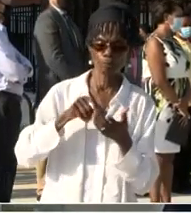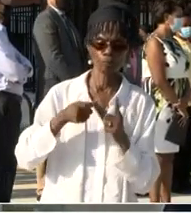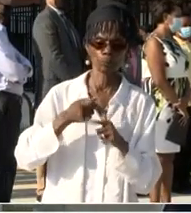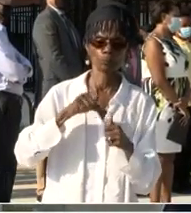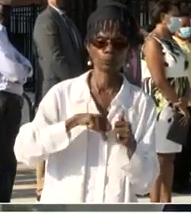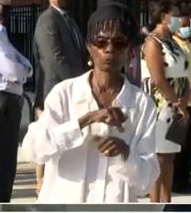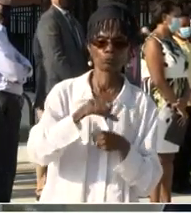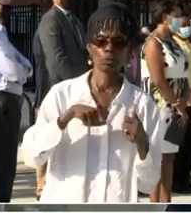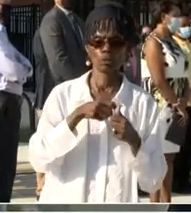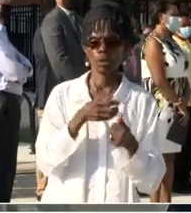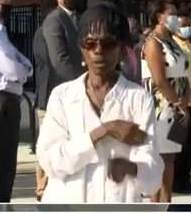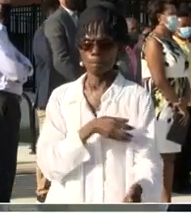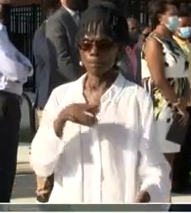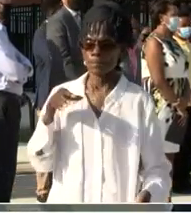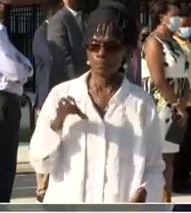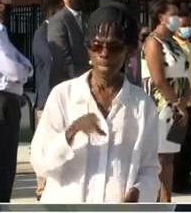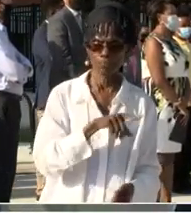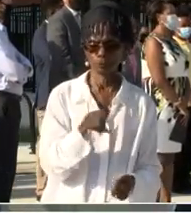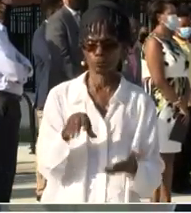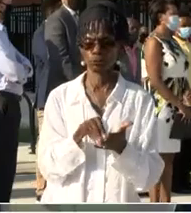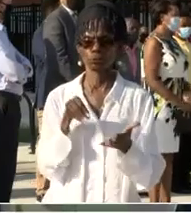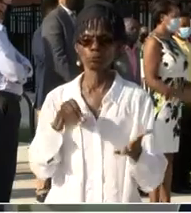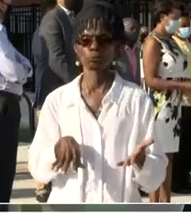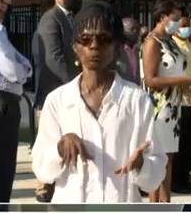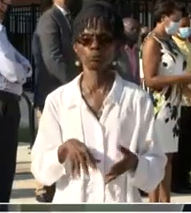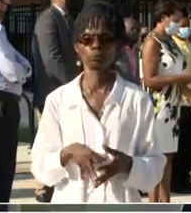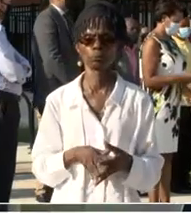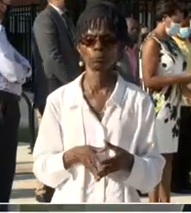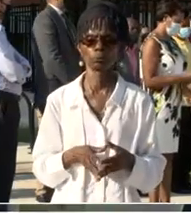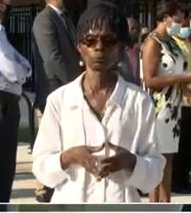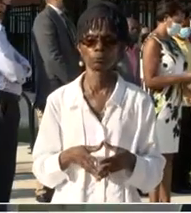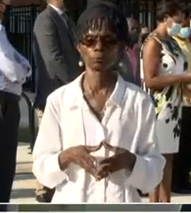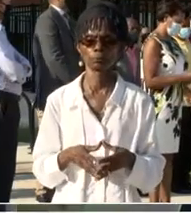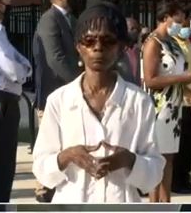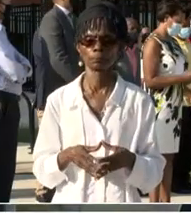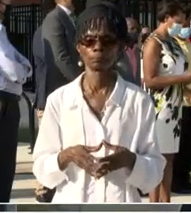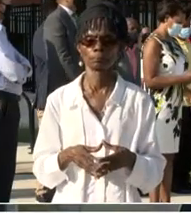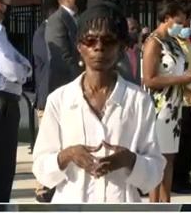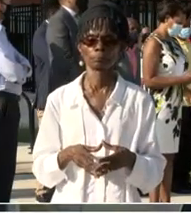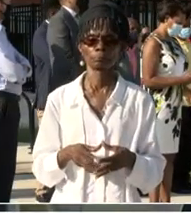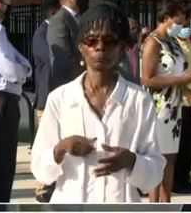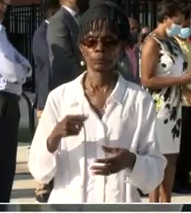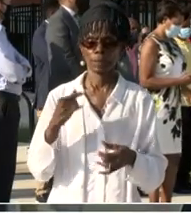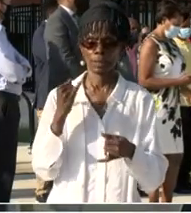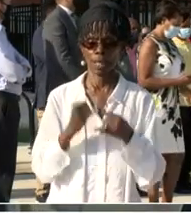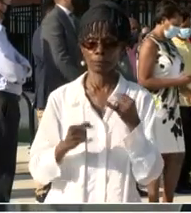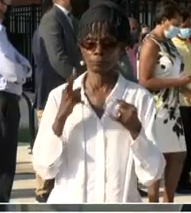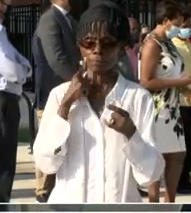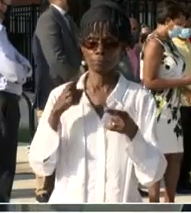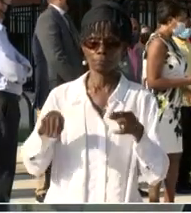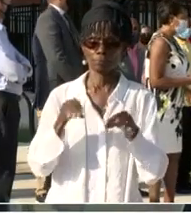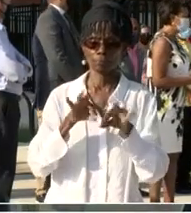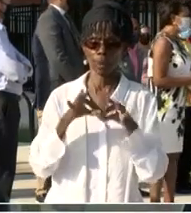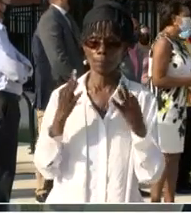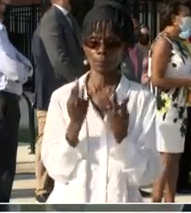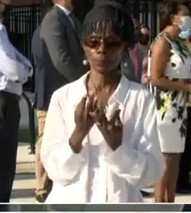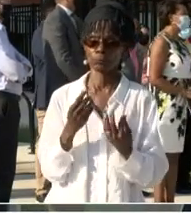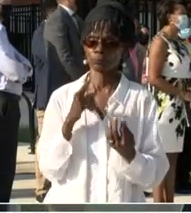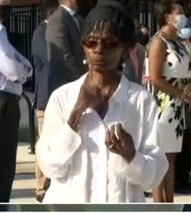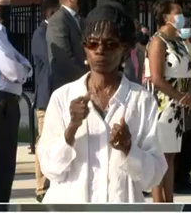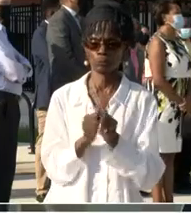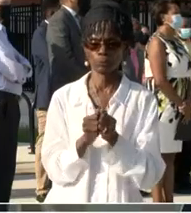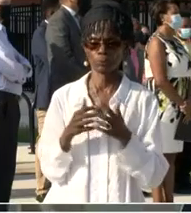very best version of yourself. Last but certainly not least, to our families, we cannot do this work without you. We appreciate